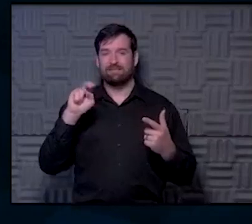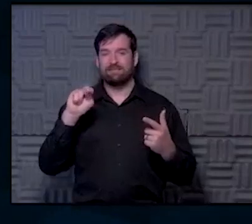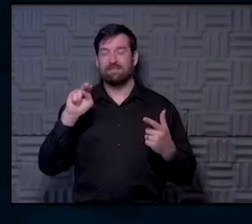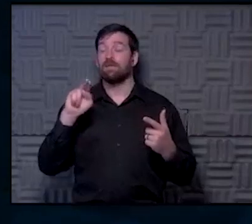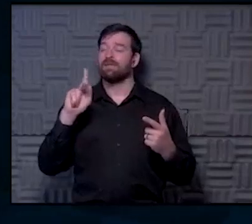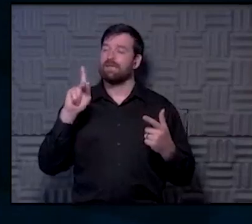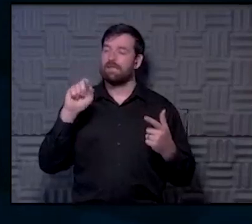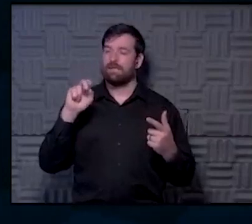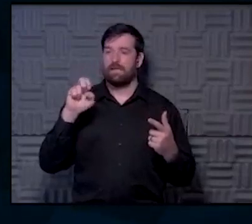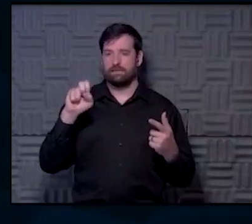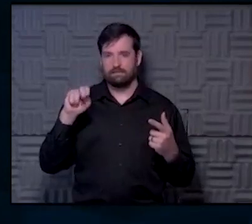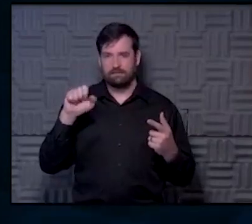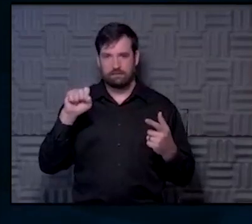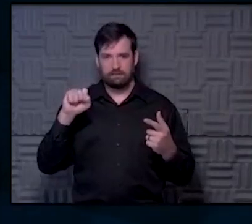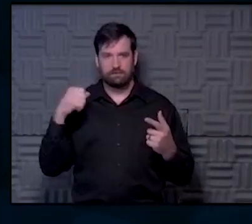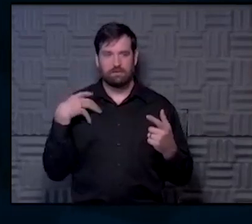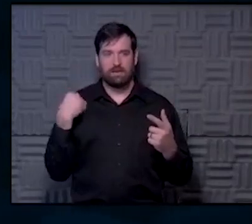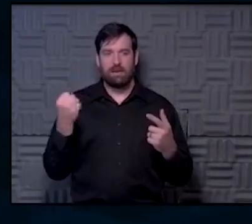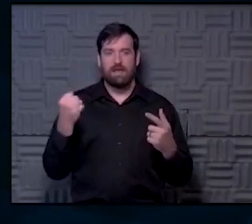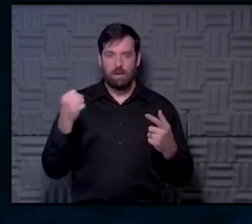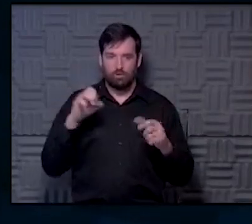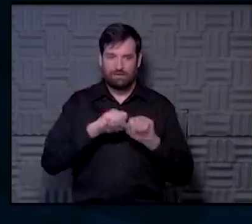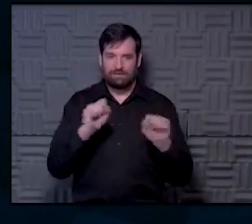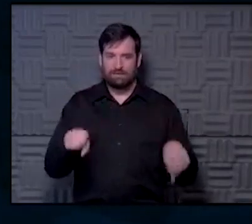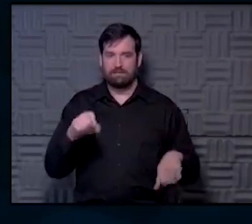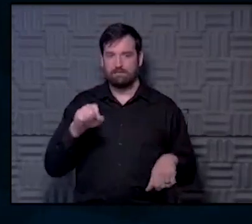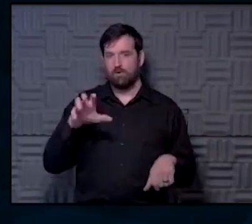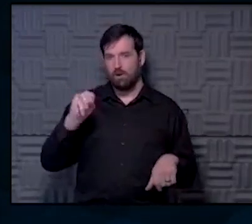kansashealthsystem.com/vaccine. Or you can pick up the phone and give us a call,